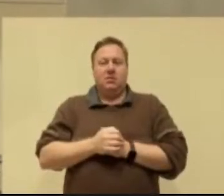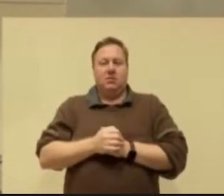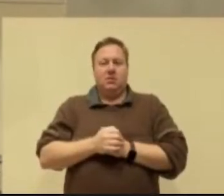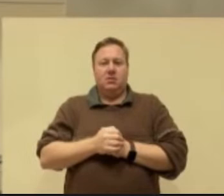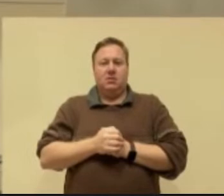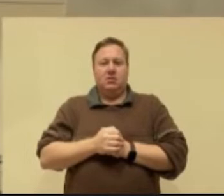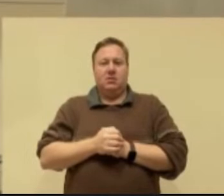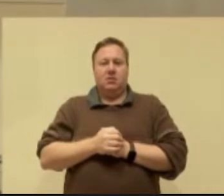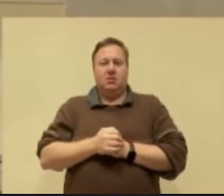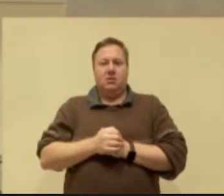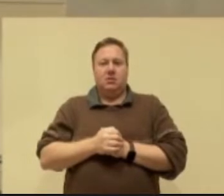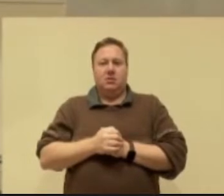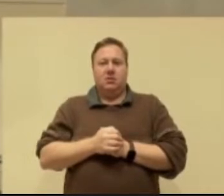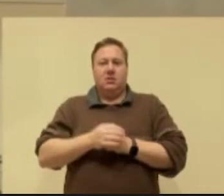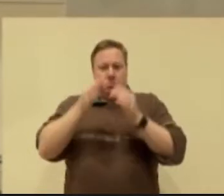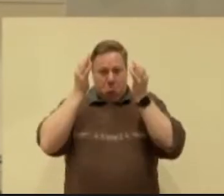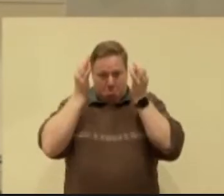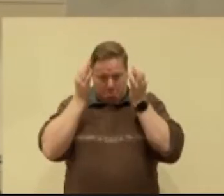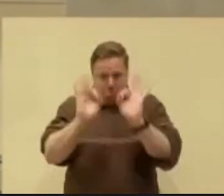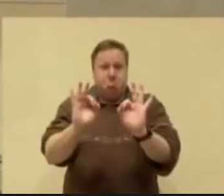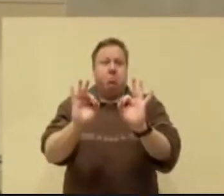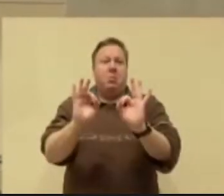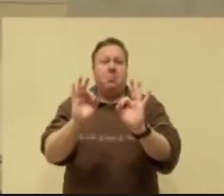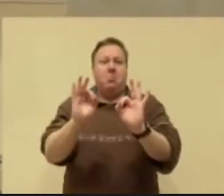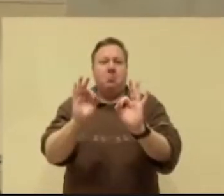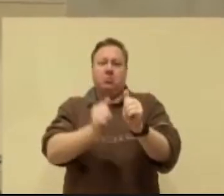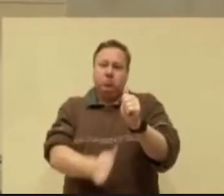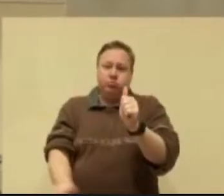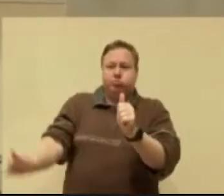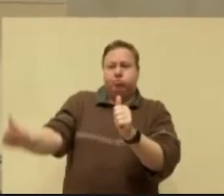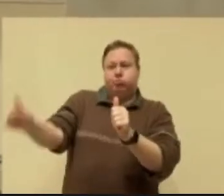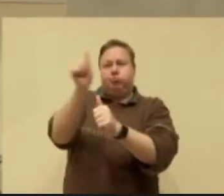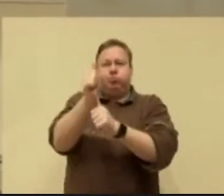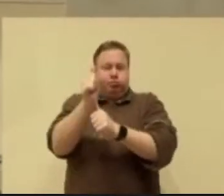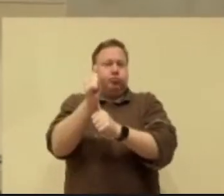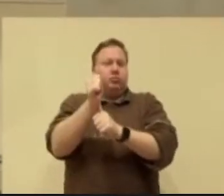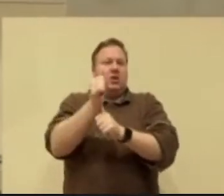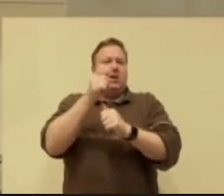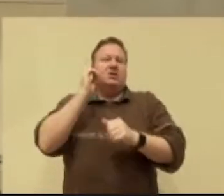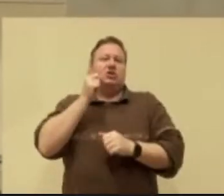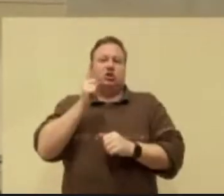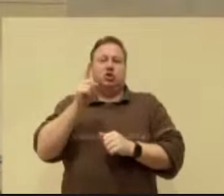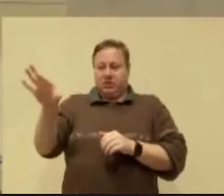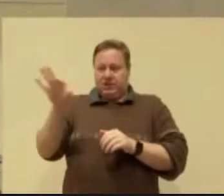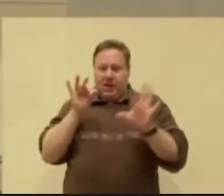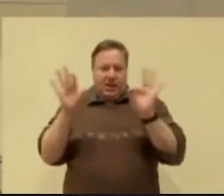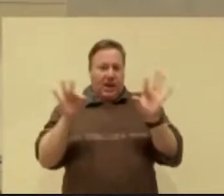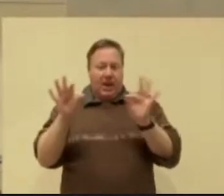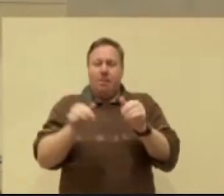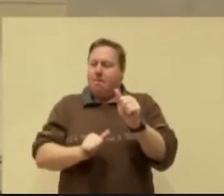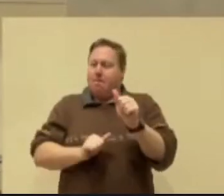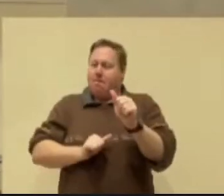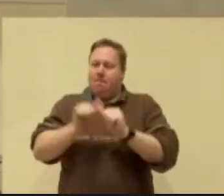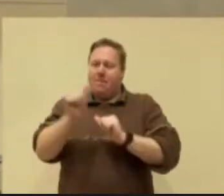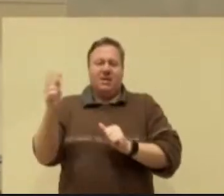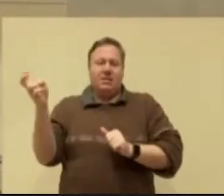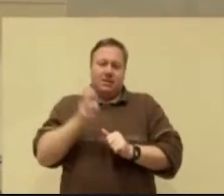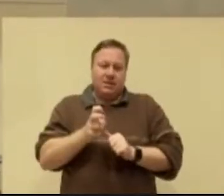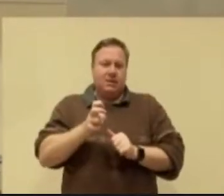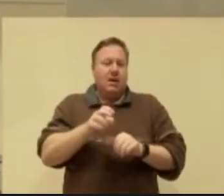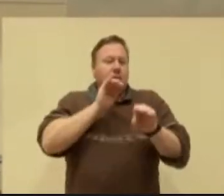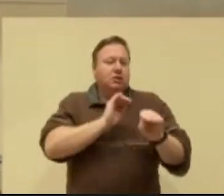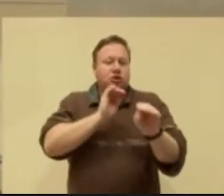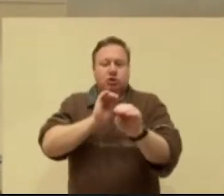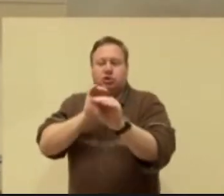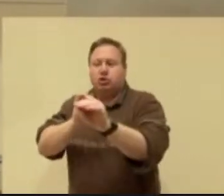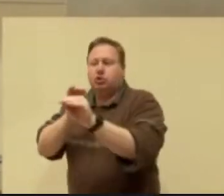by expert educators in other words the best teachers in the province are selected to be able to run those camps that is we